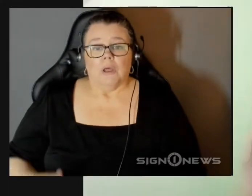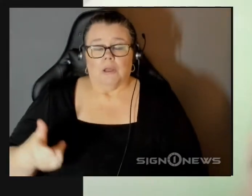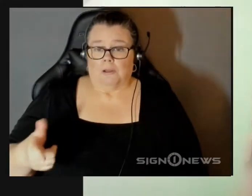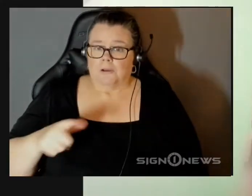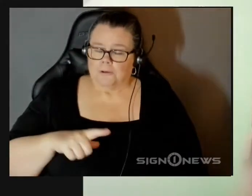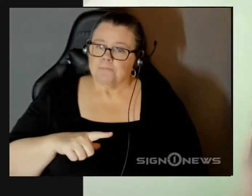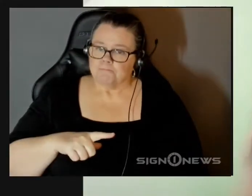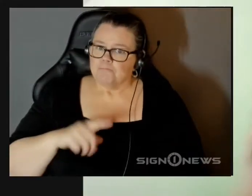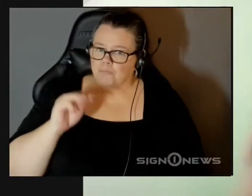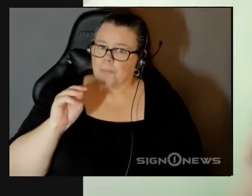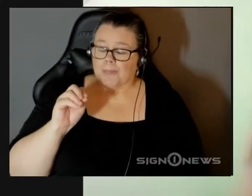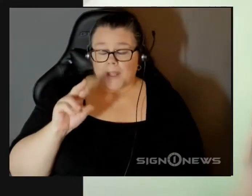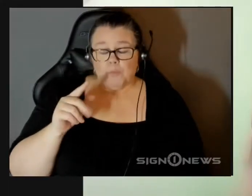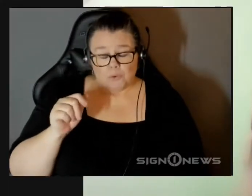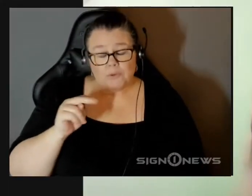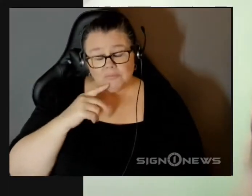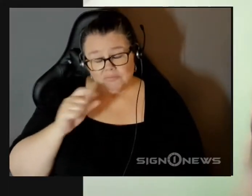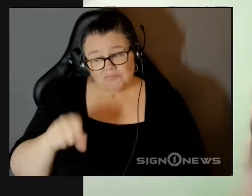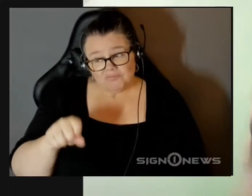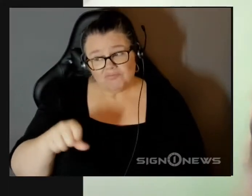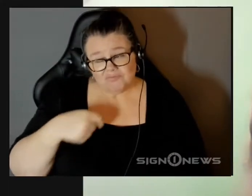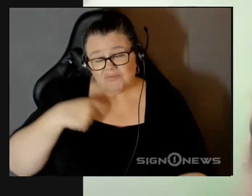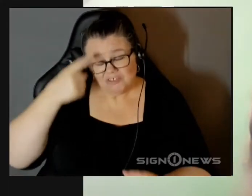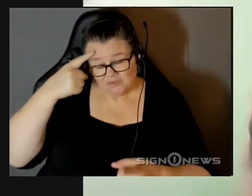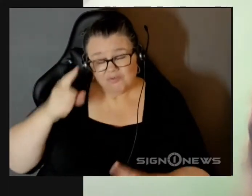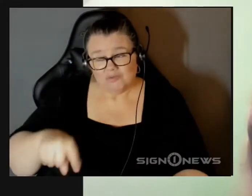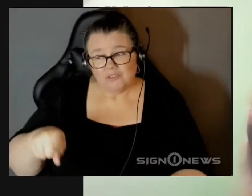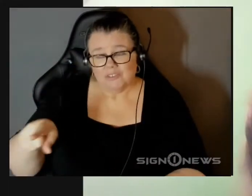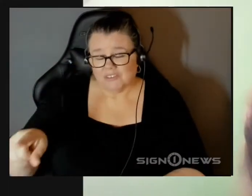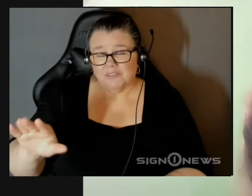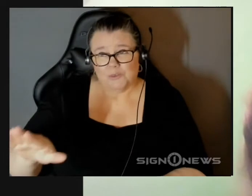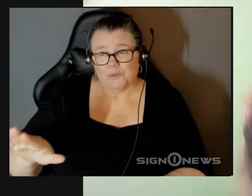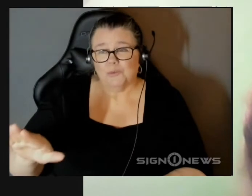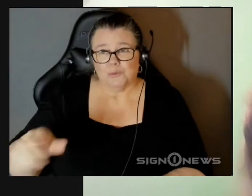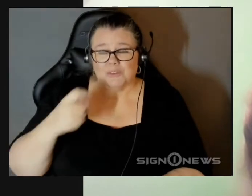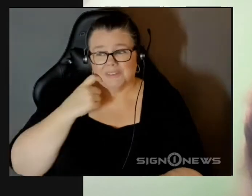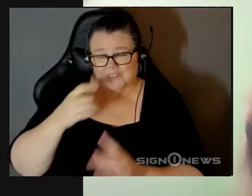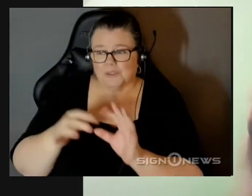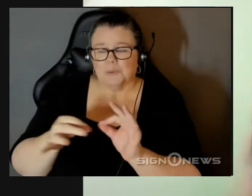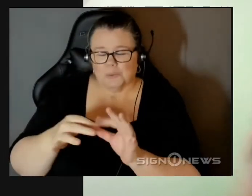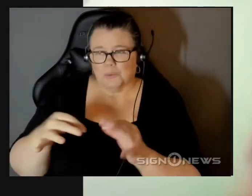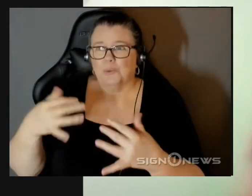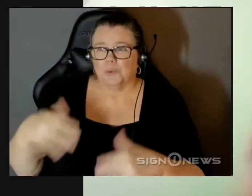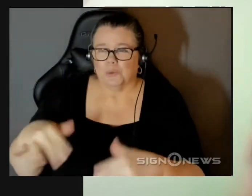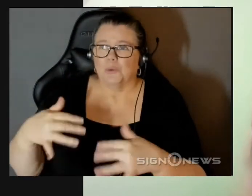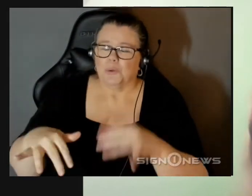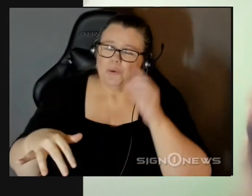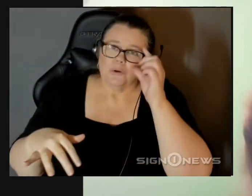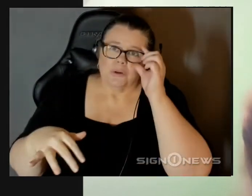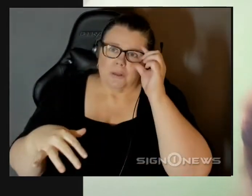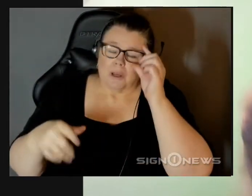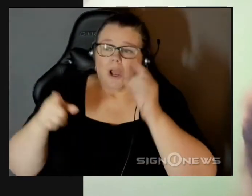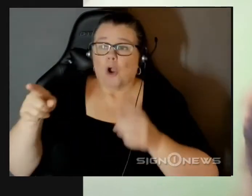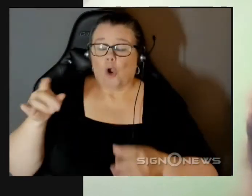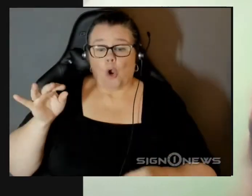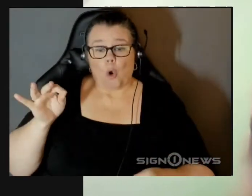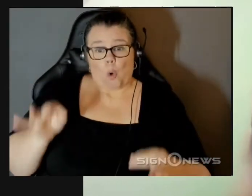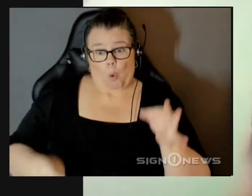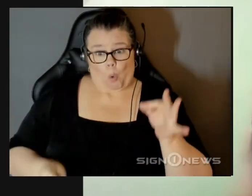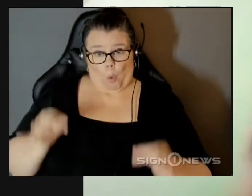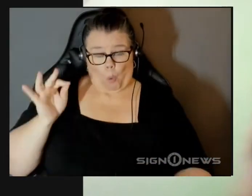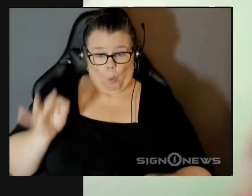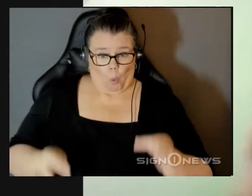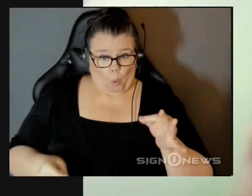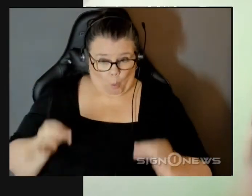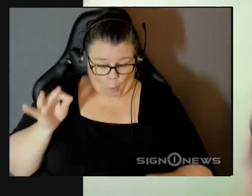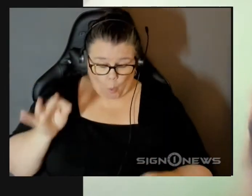not Dana. You said it very beautifully. I think when we think about what courts typically are looking for when they're looking at